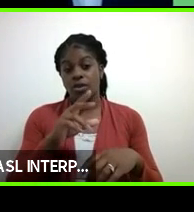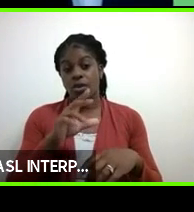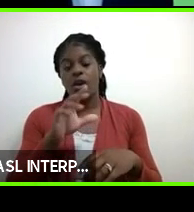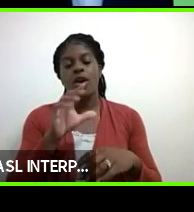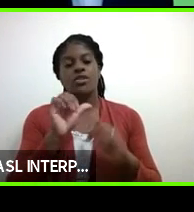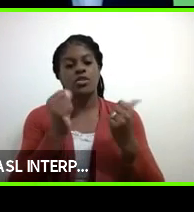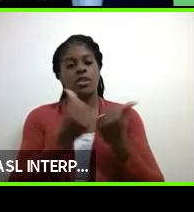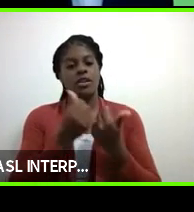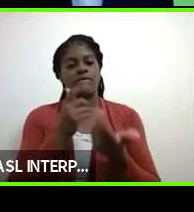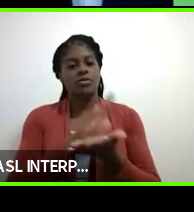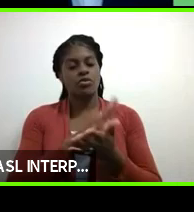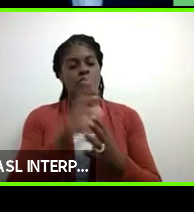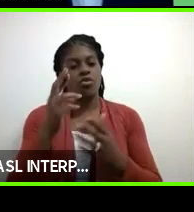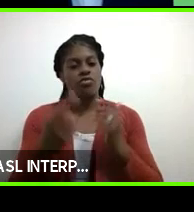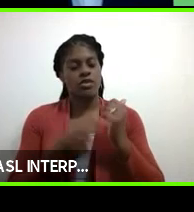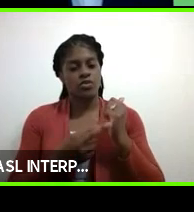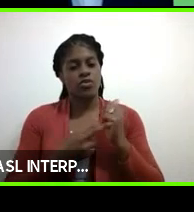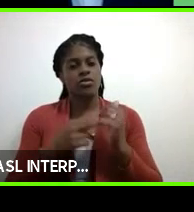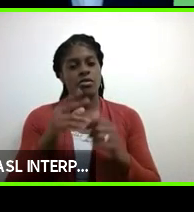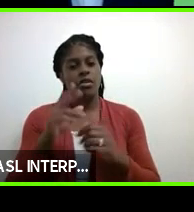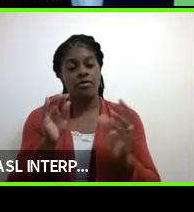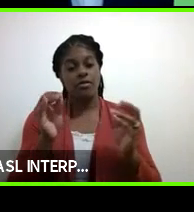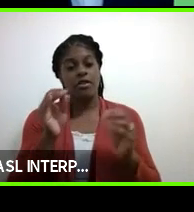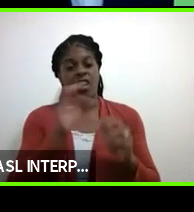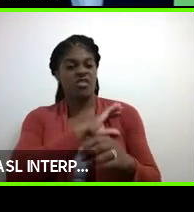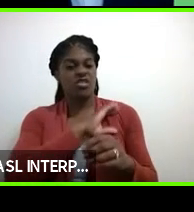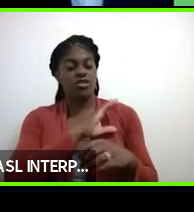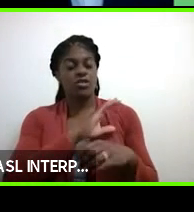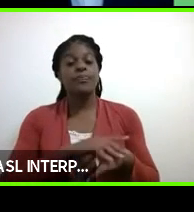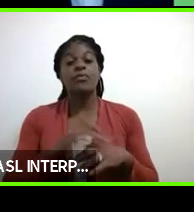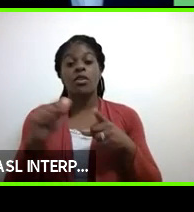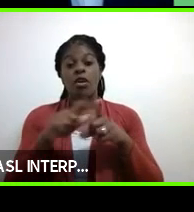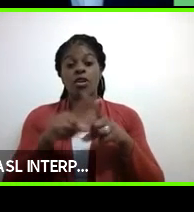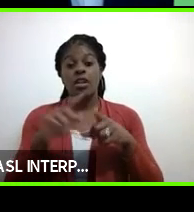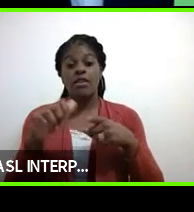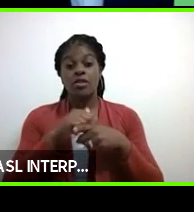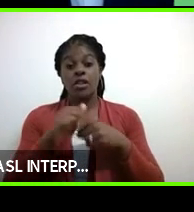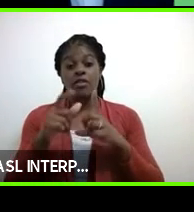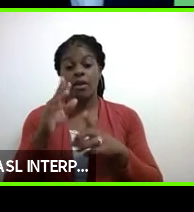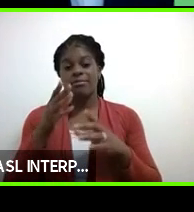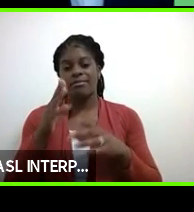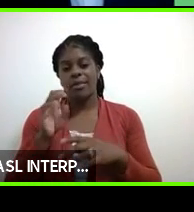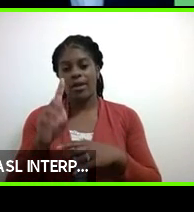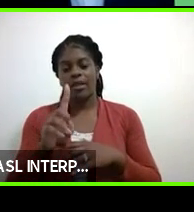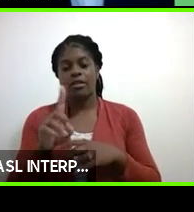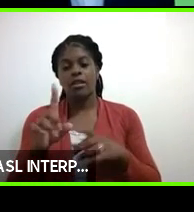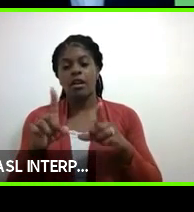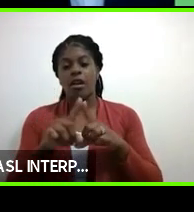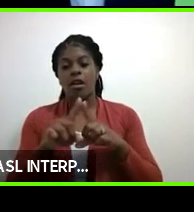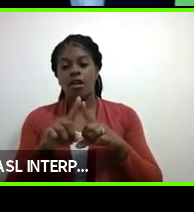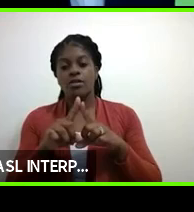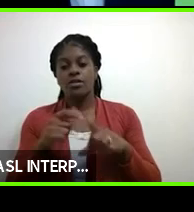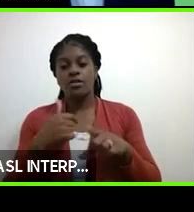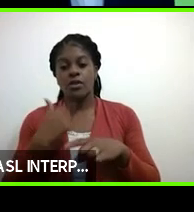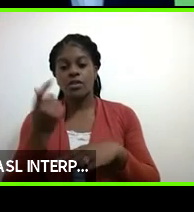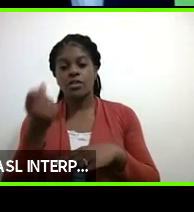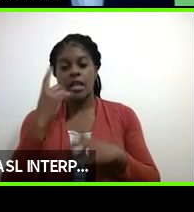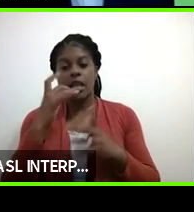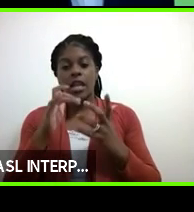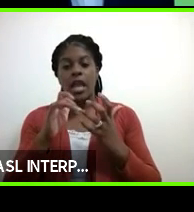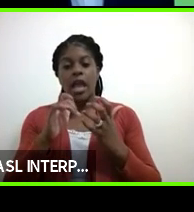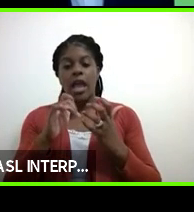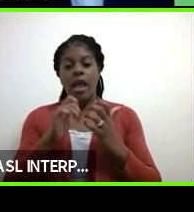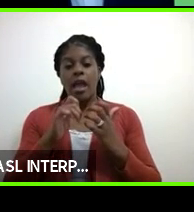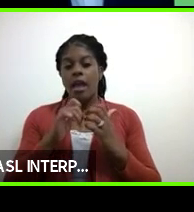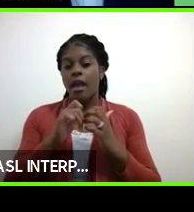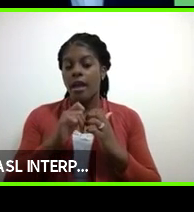we've also done some training through the state of Maryland. We're basically learning how to understand like the development of the team mind and